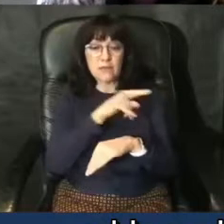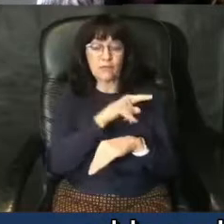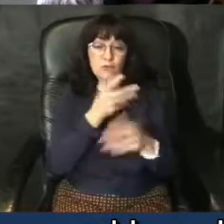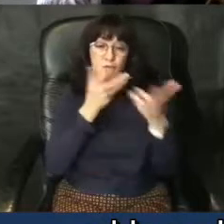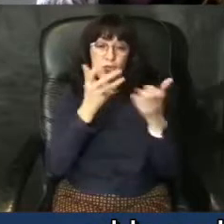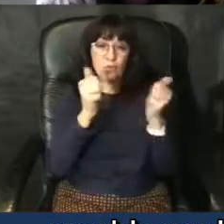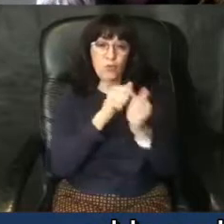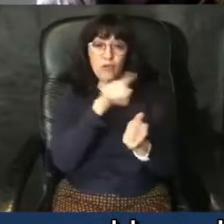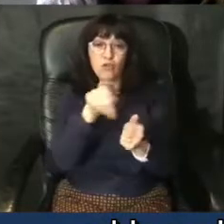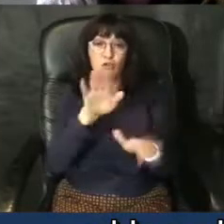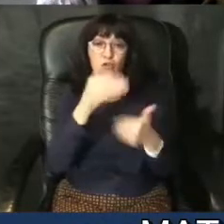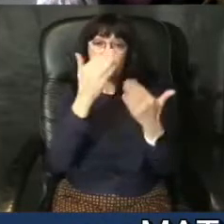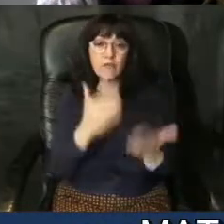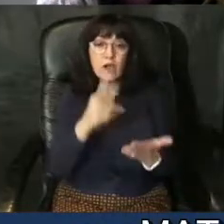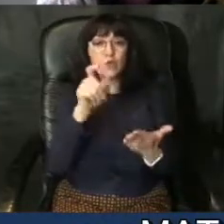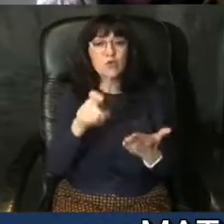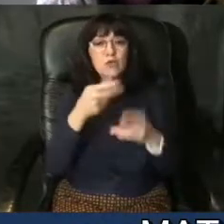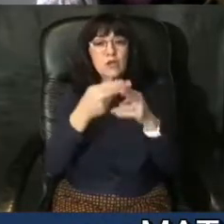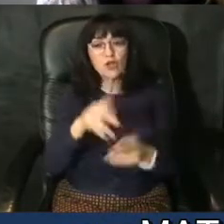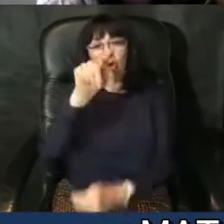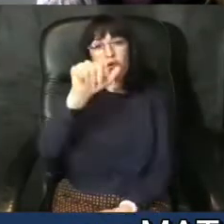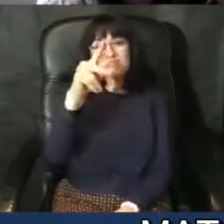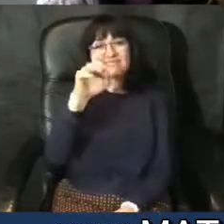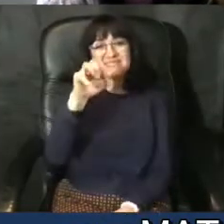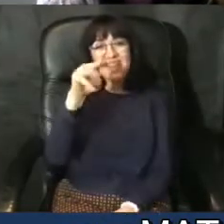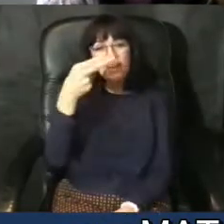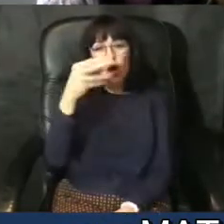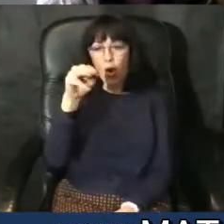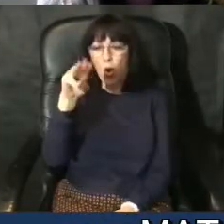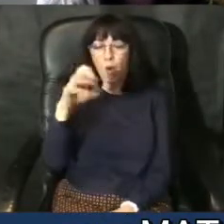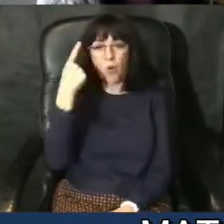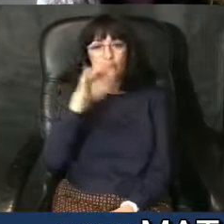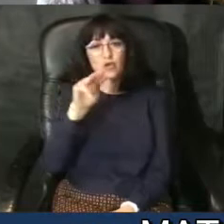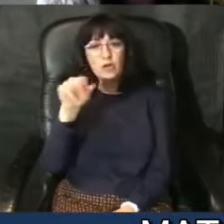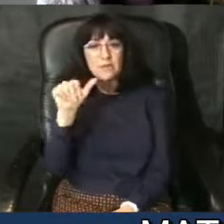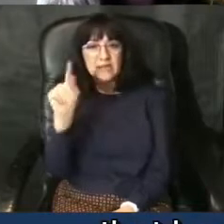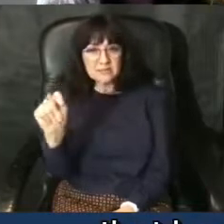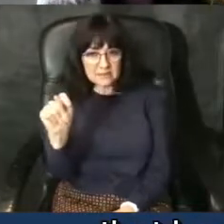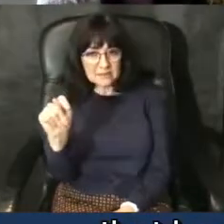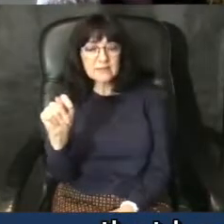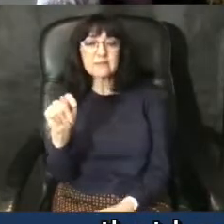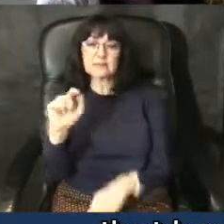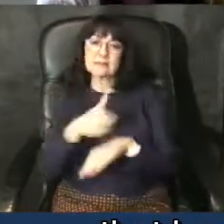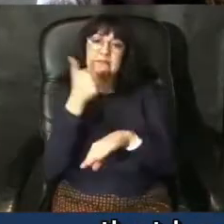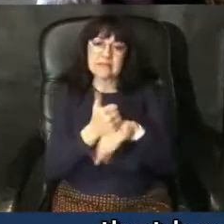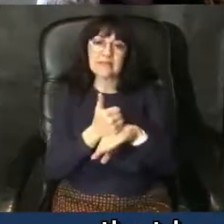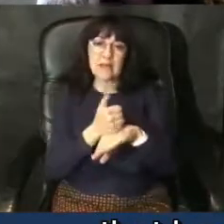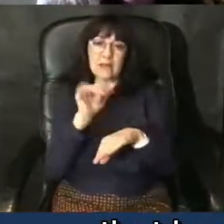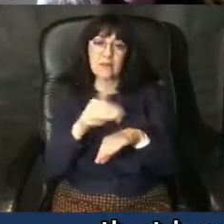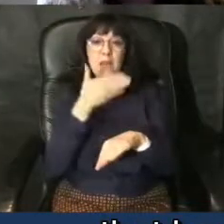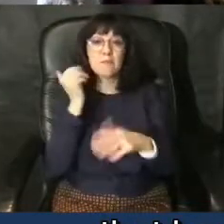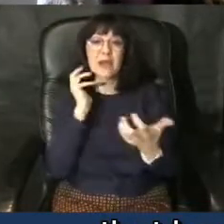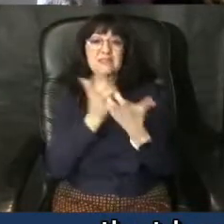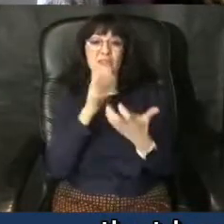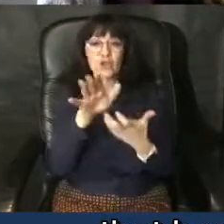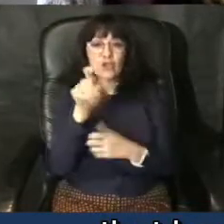you need to have a take-home for your MAT, you can absolutely work with them to set that up that best fits your need, whether it's